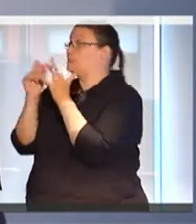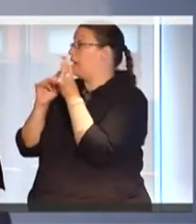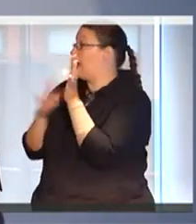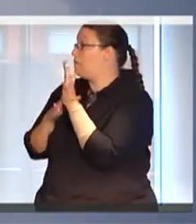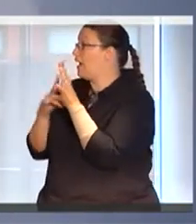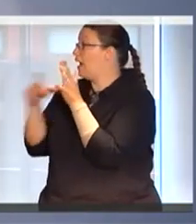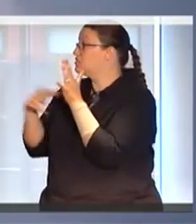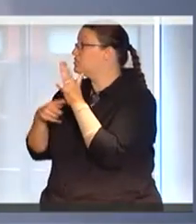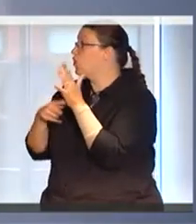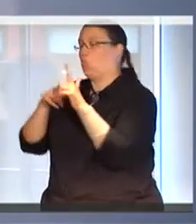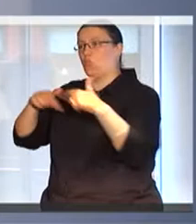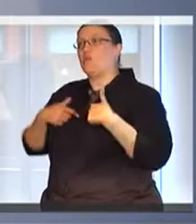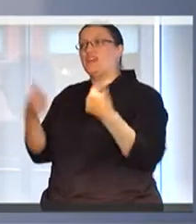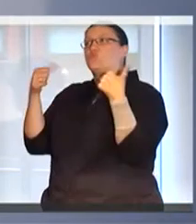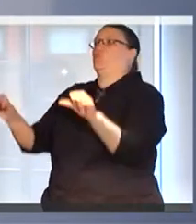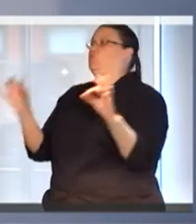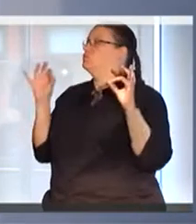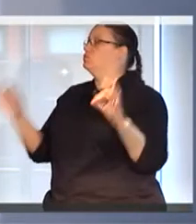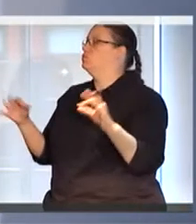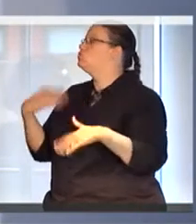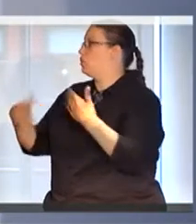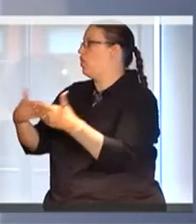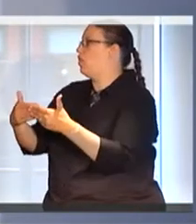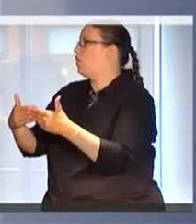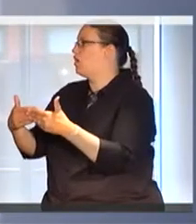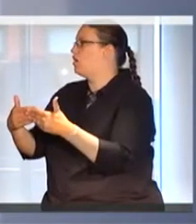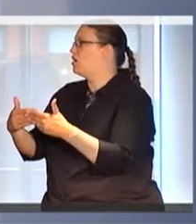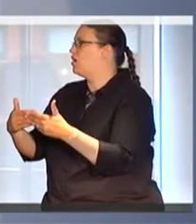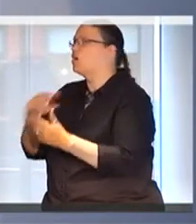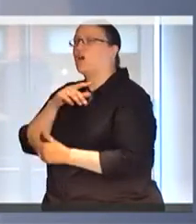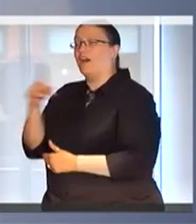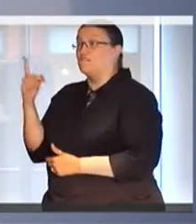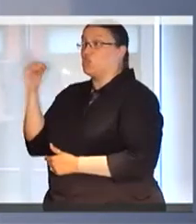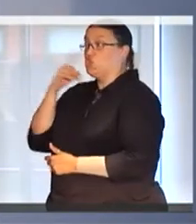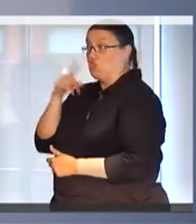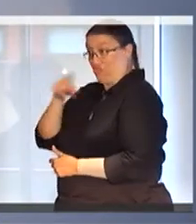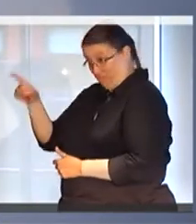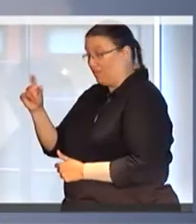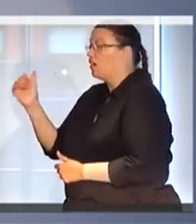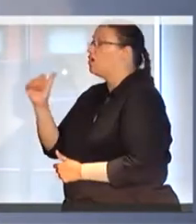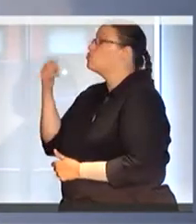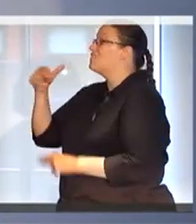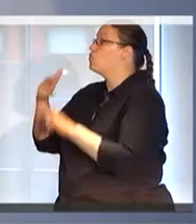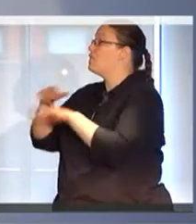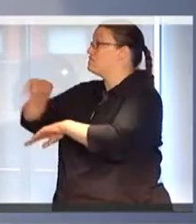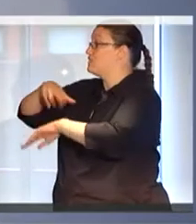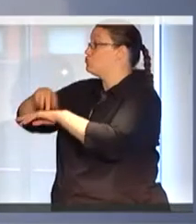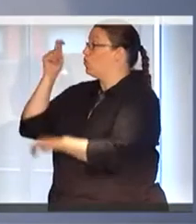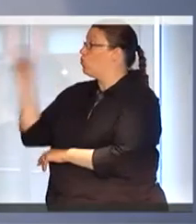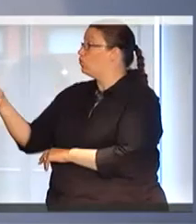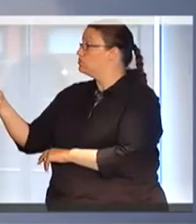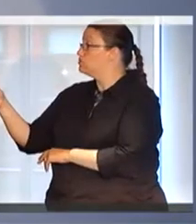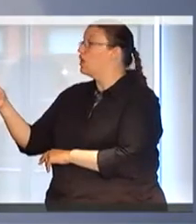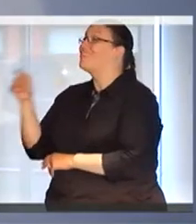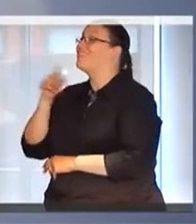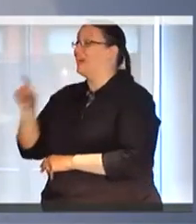aware, and as I touched on at the outset of our remarks, in a federal court, The federal court imposed a total